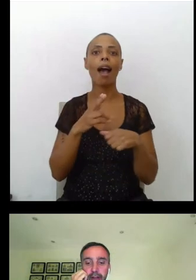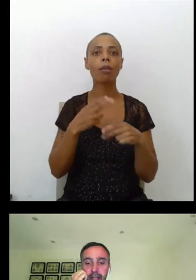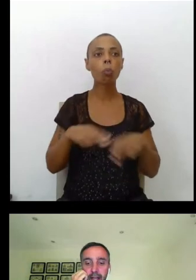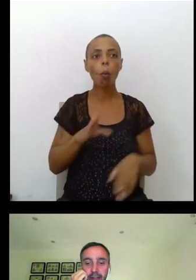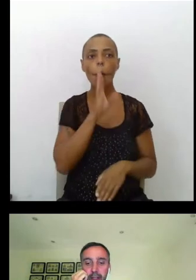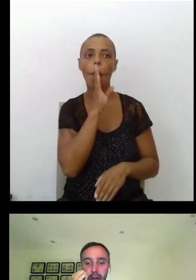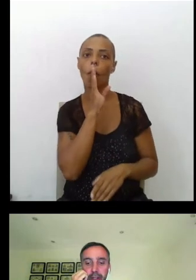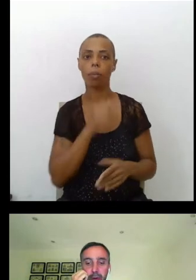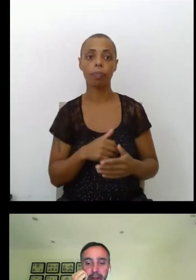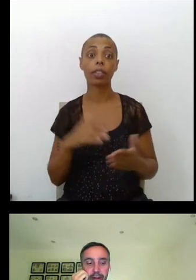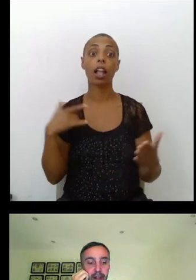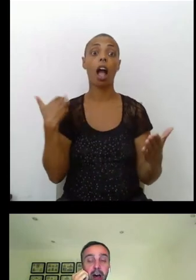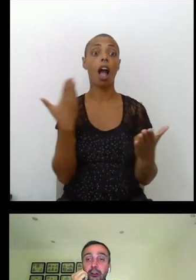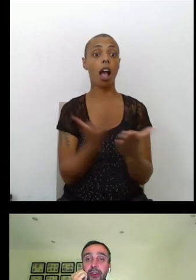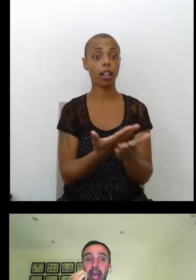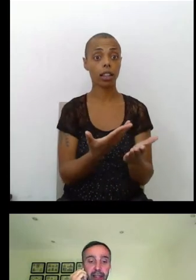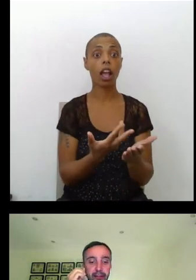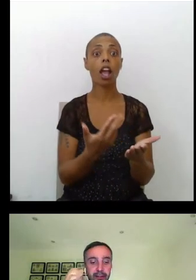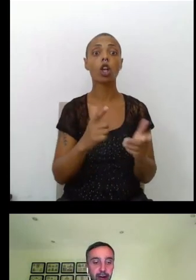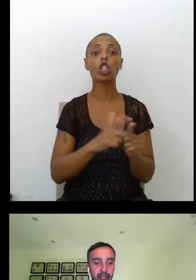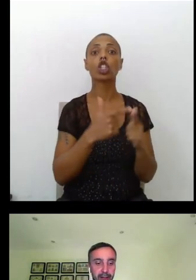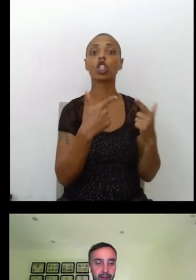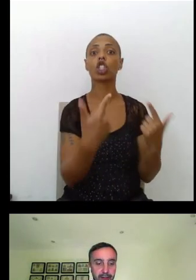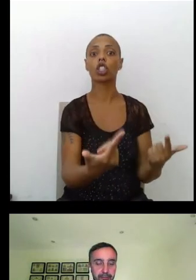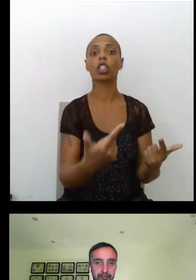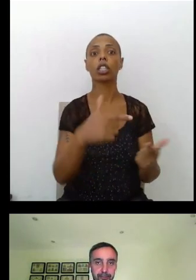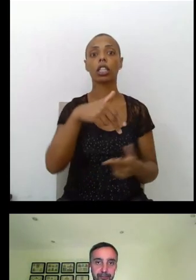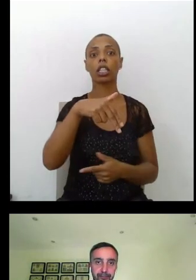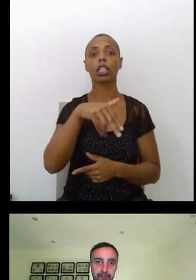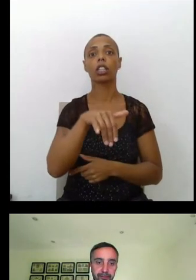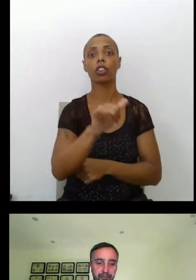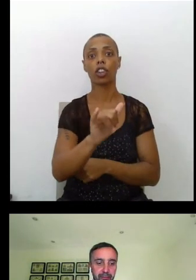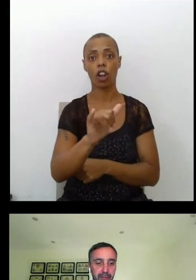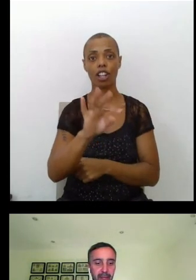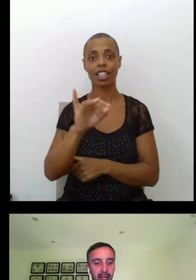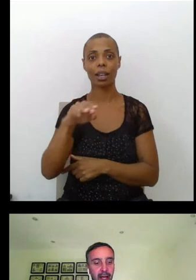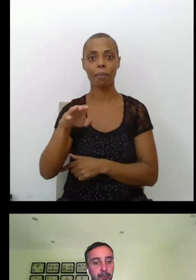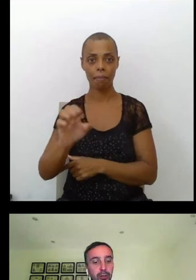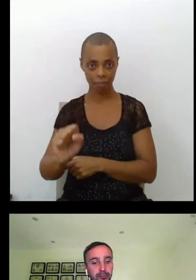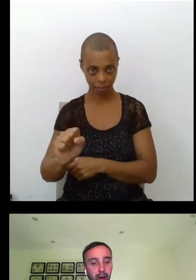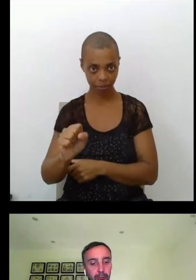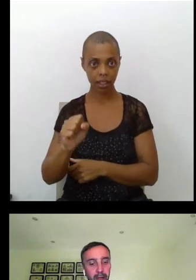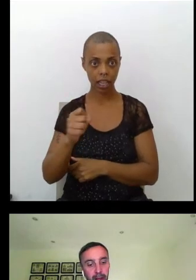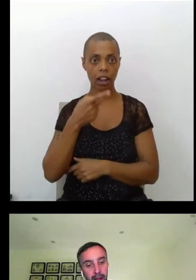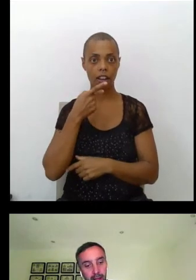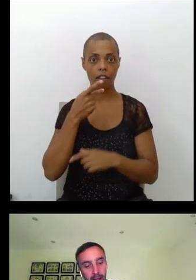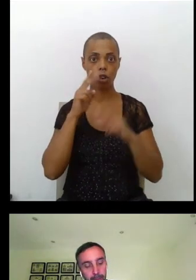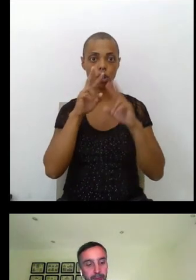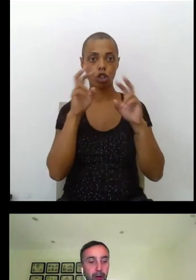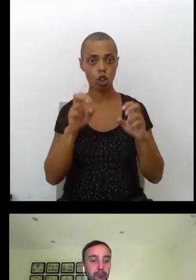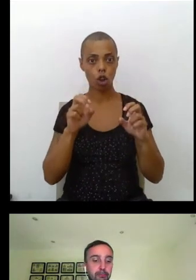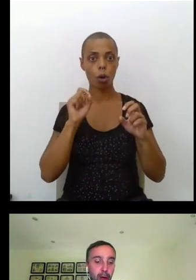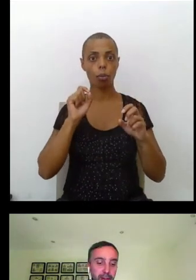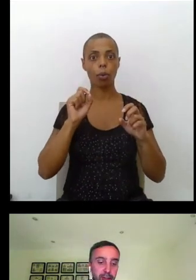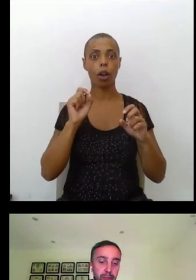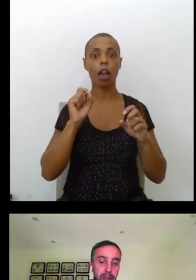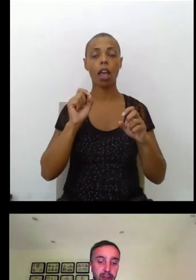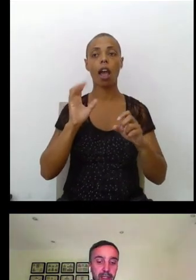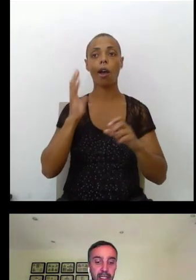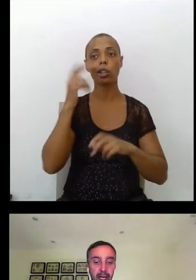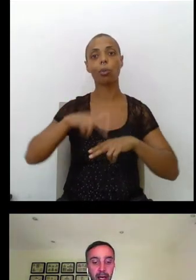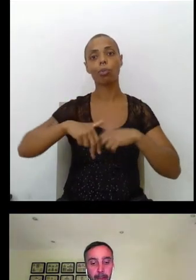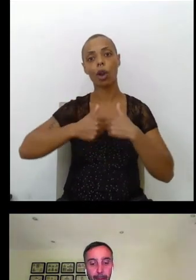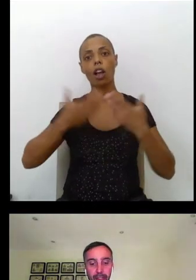architectural World discussed the consequences of the AIDS crisis books bomb books bomb